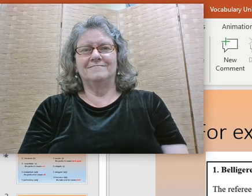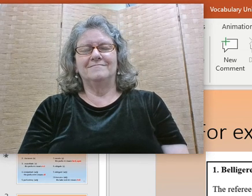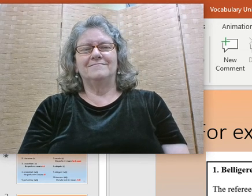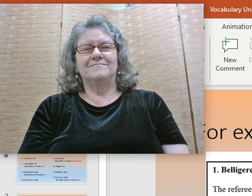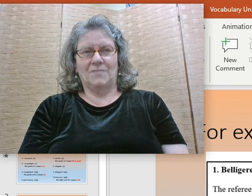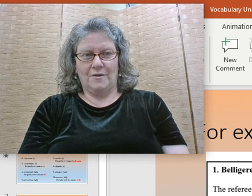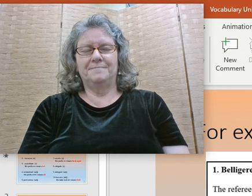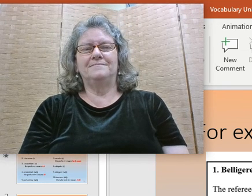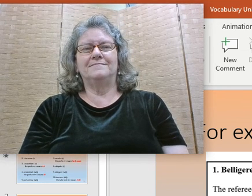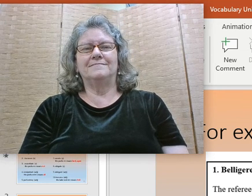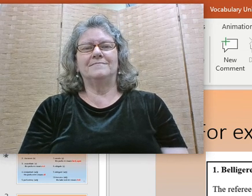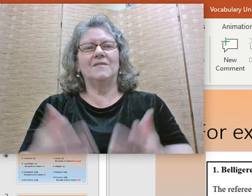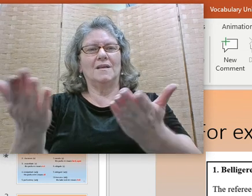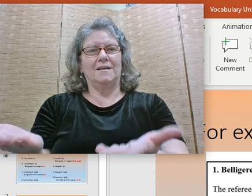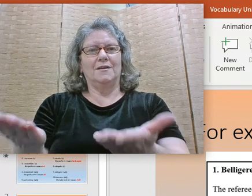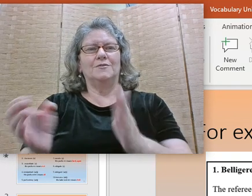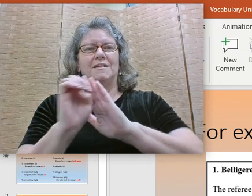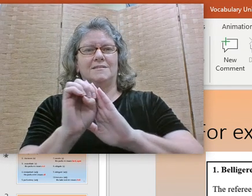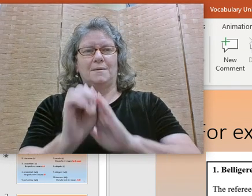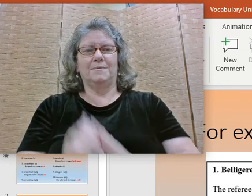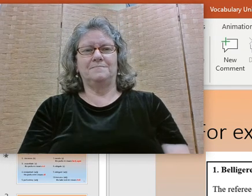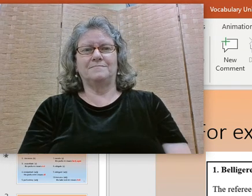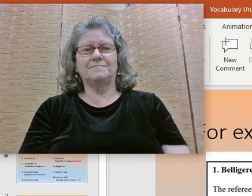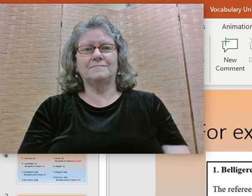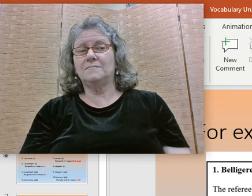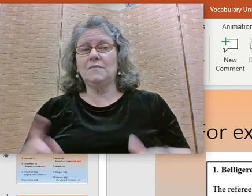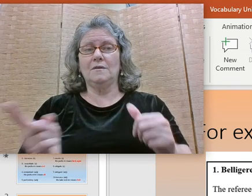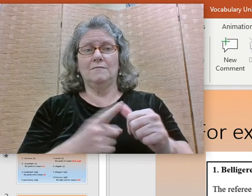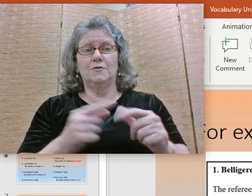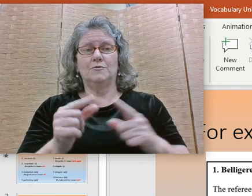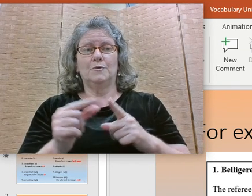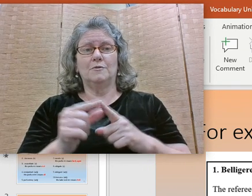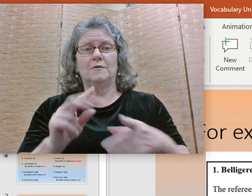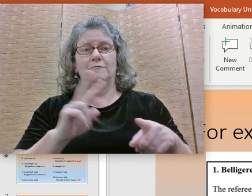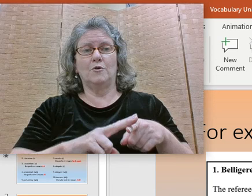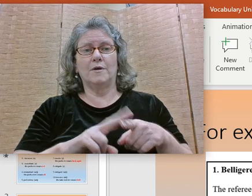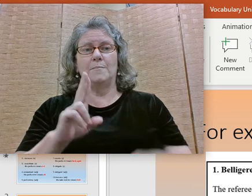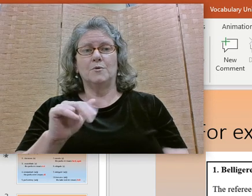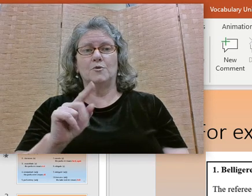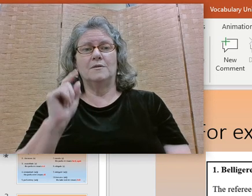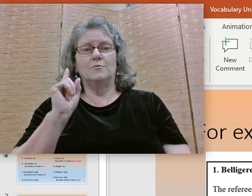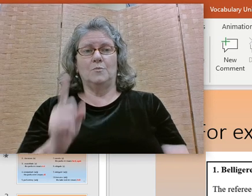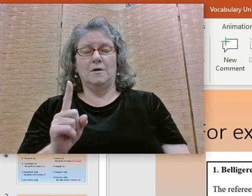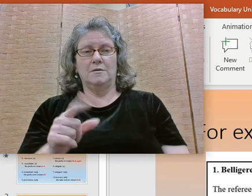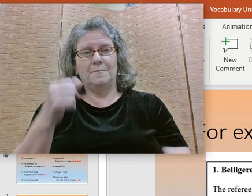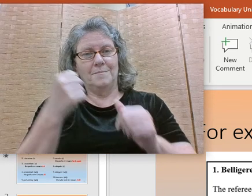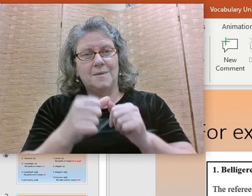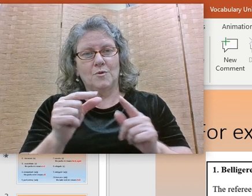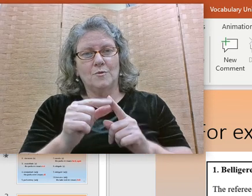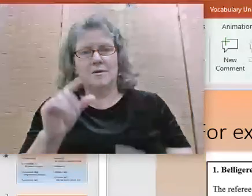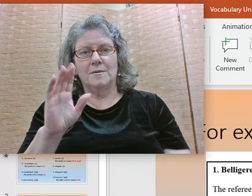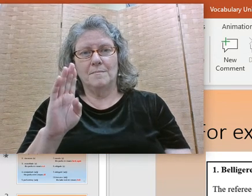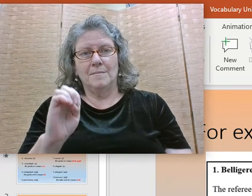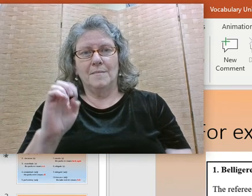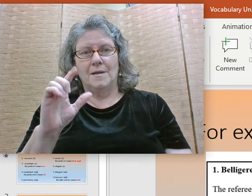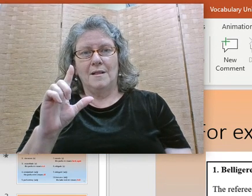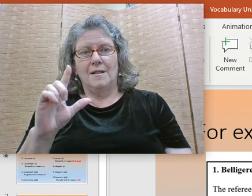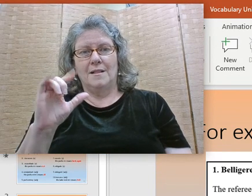All right, so here's an example. This is the first word of vocab unit 1. The word, remember, is